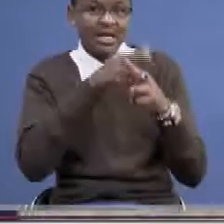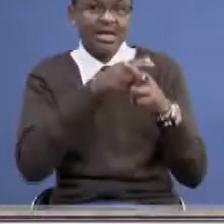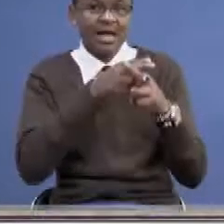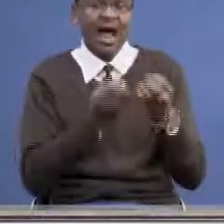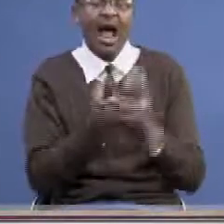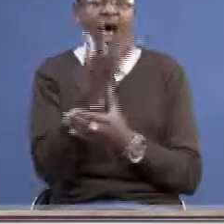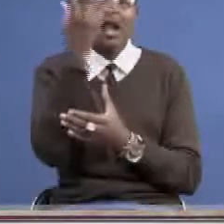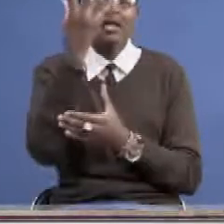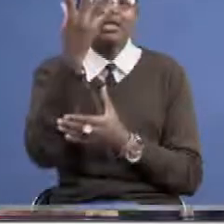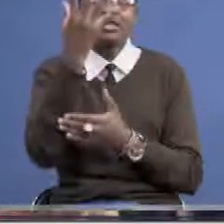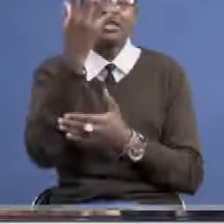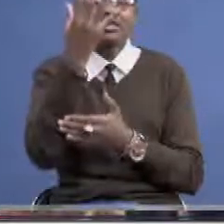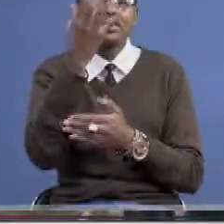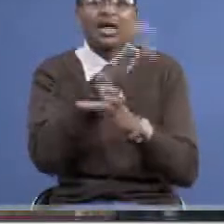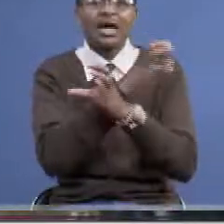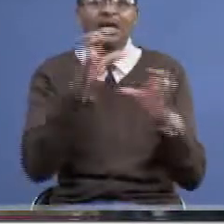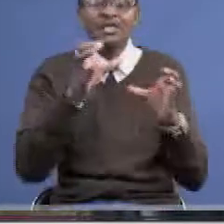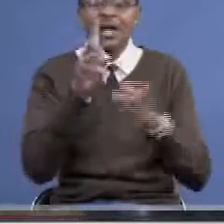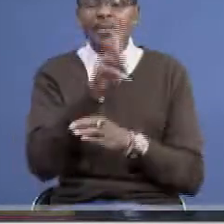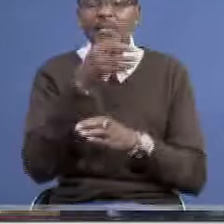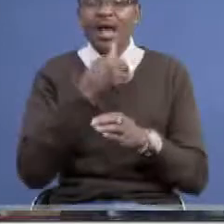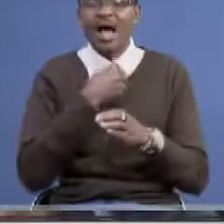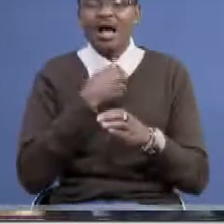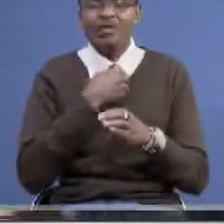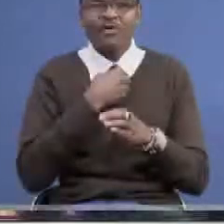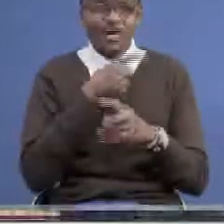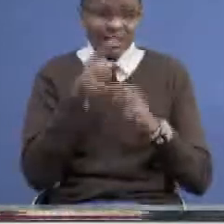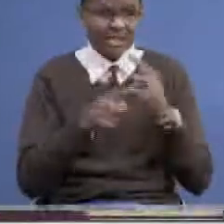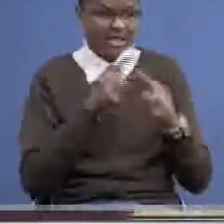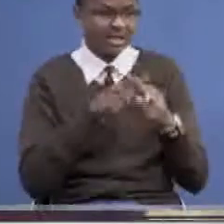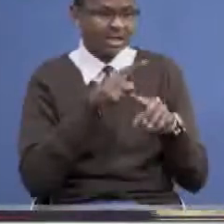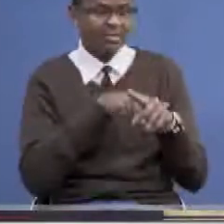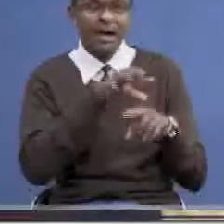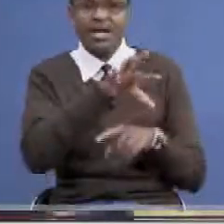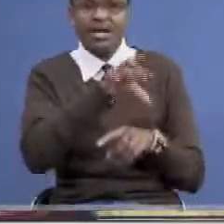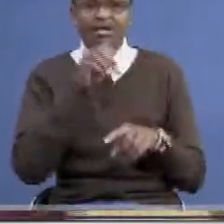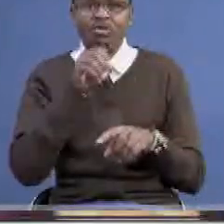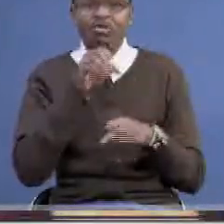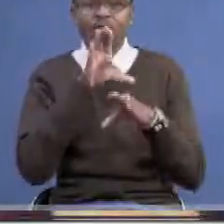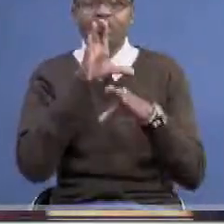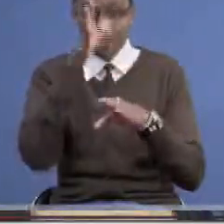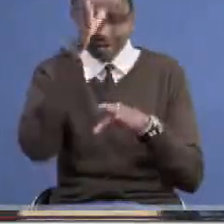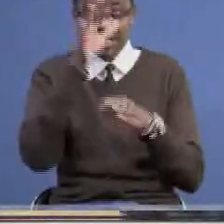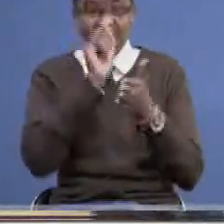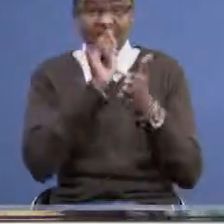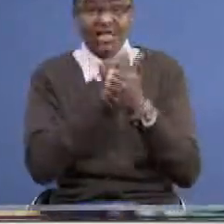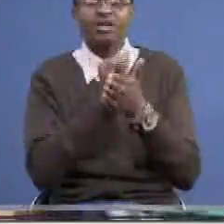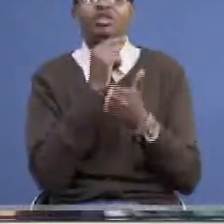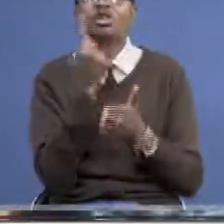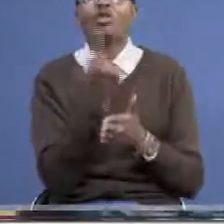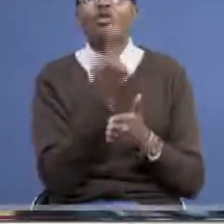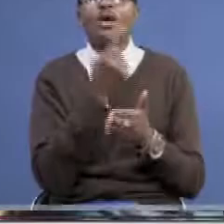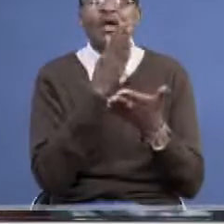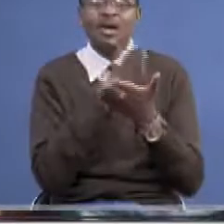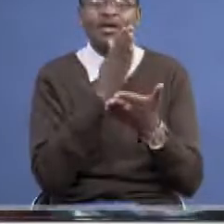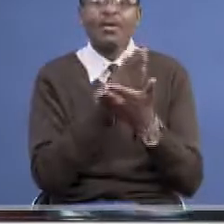Arising Christian Ministries, is said to have worsened his fate when he took to the altar on Sunday and said that he was the only